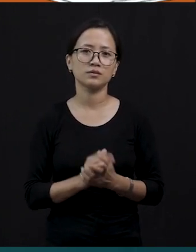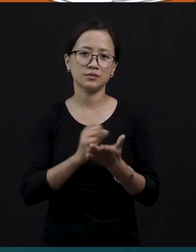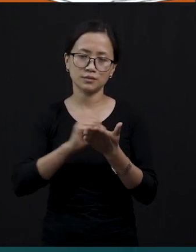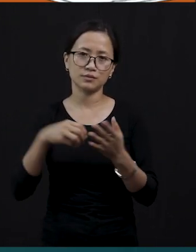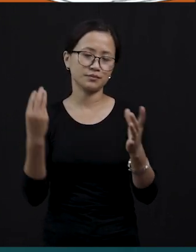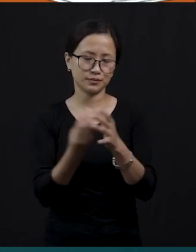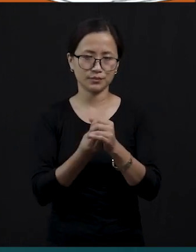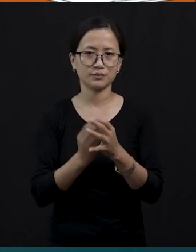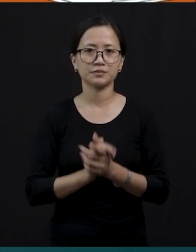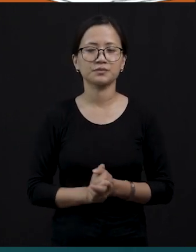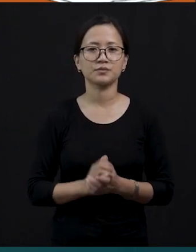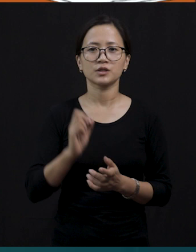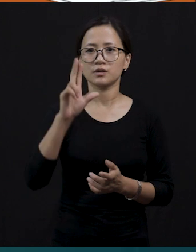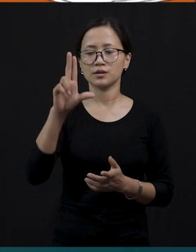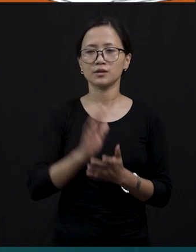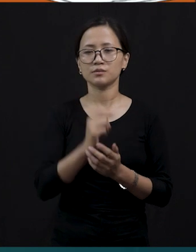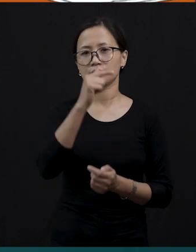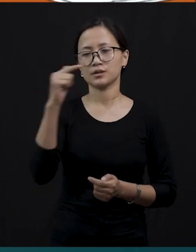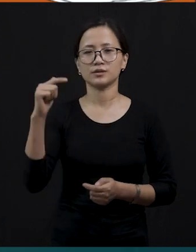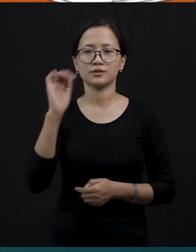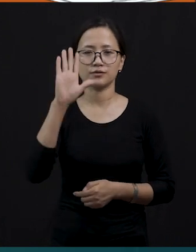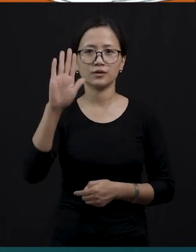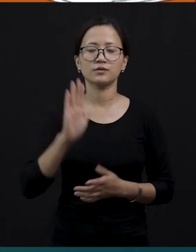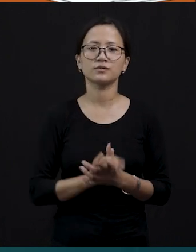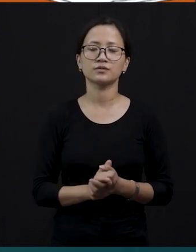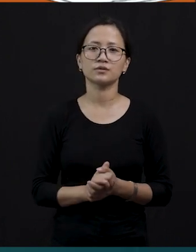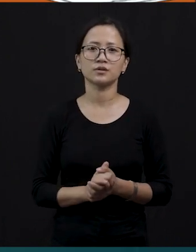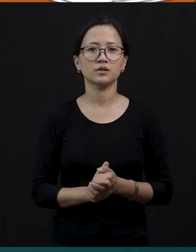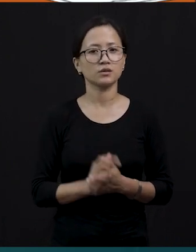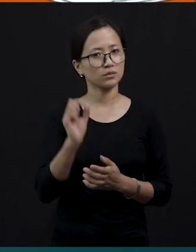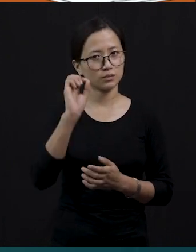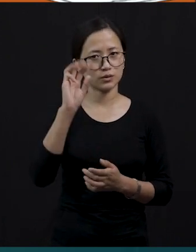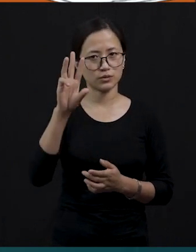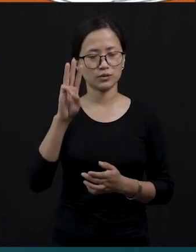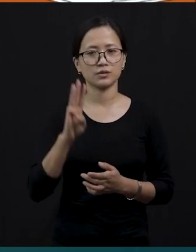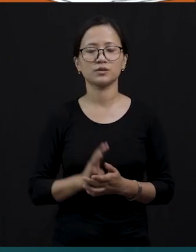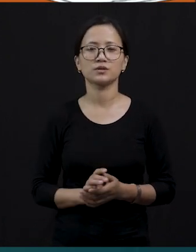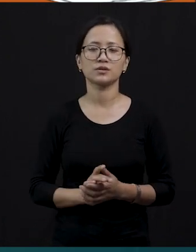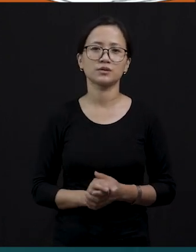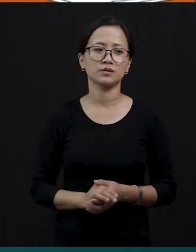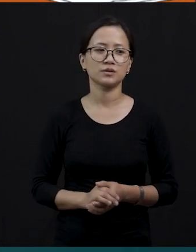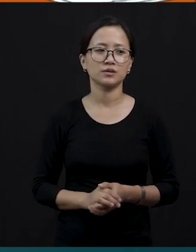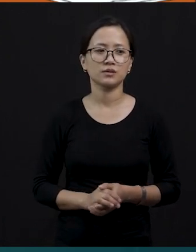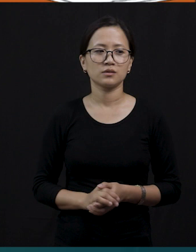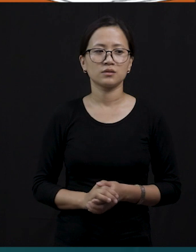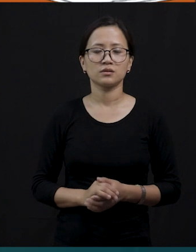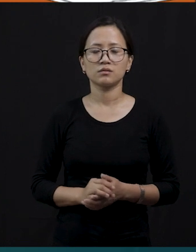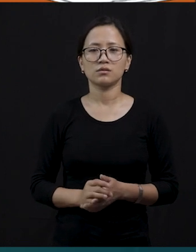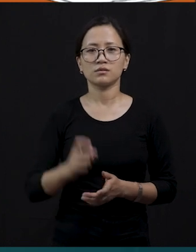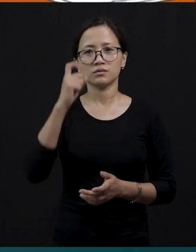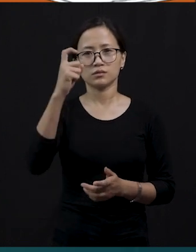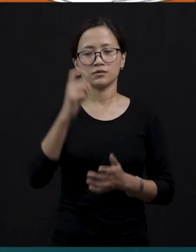try together. 8 minus 5. How much it will be? 3. Right. Then